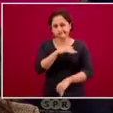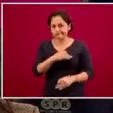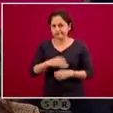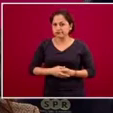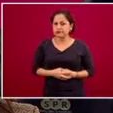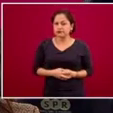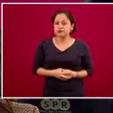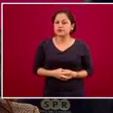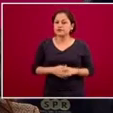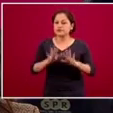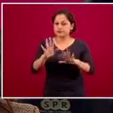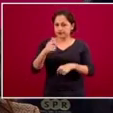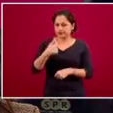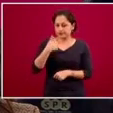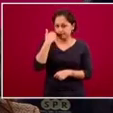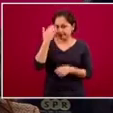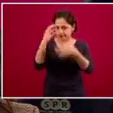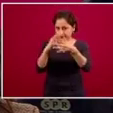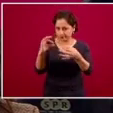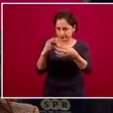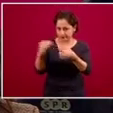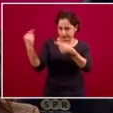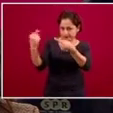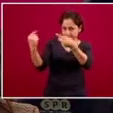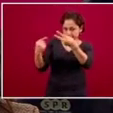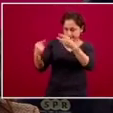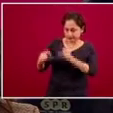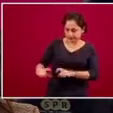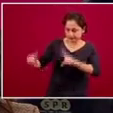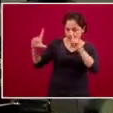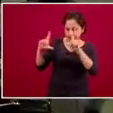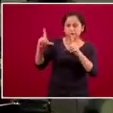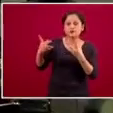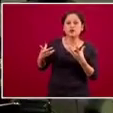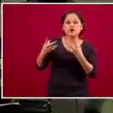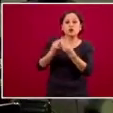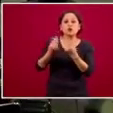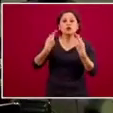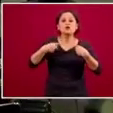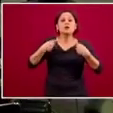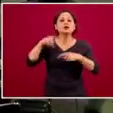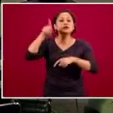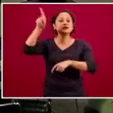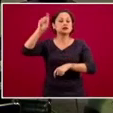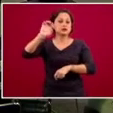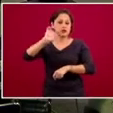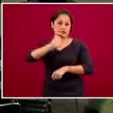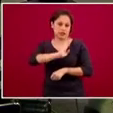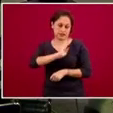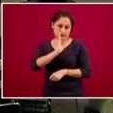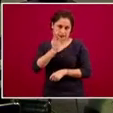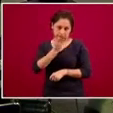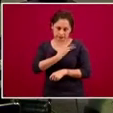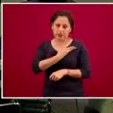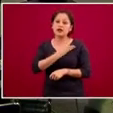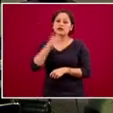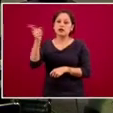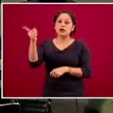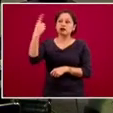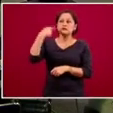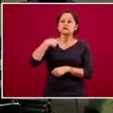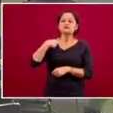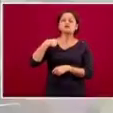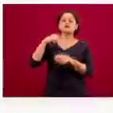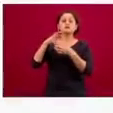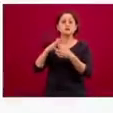prohibitions as the pandemic moves forward, but let's remind everyone that this is a situation in which we have to show great